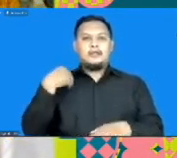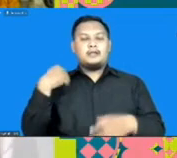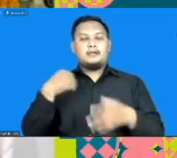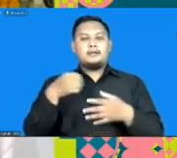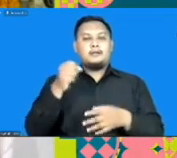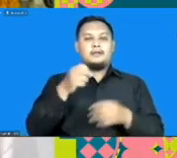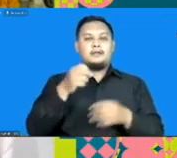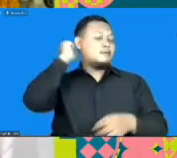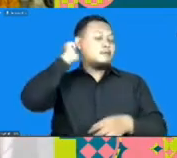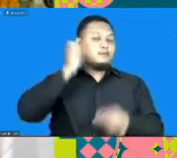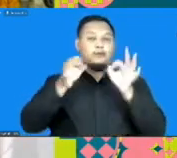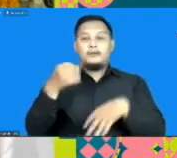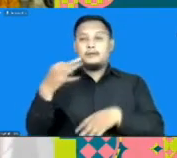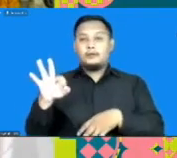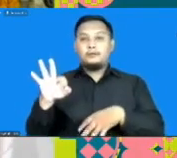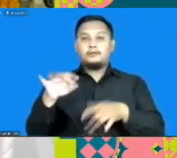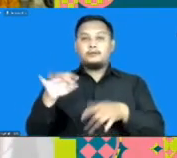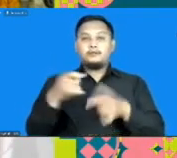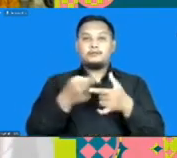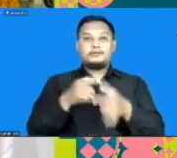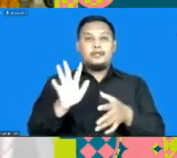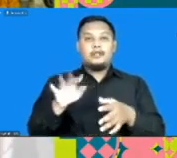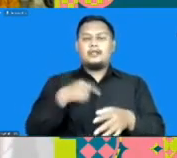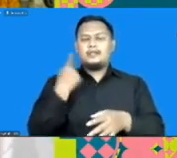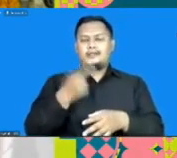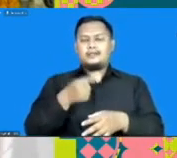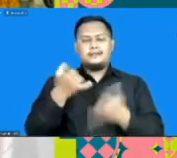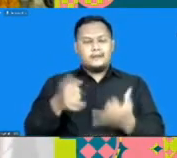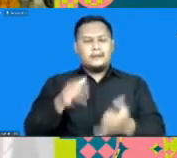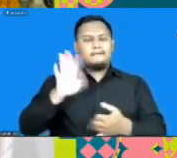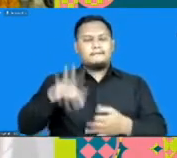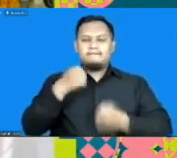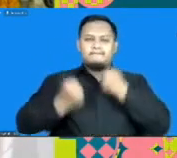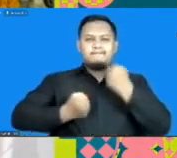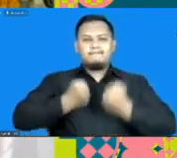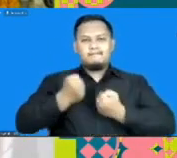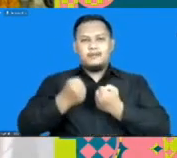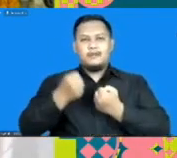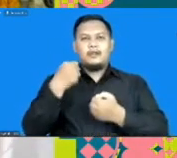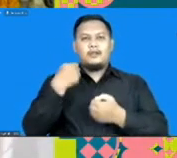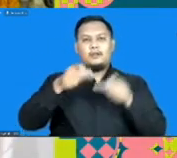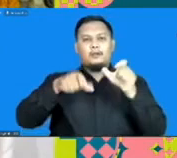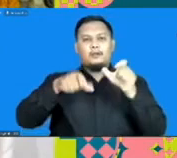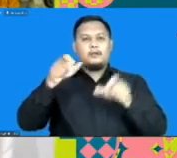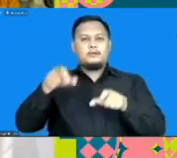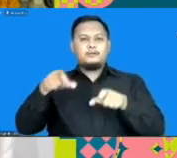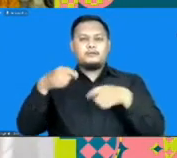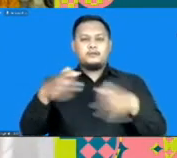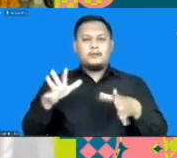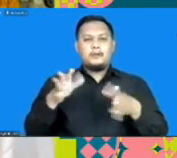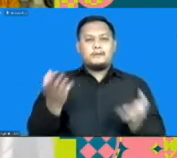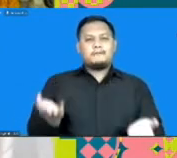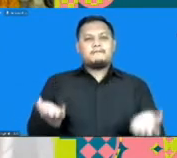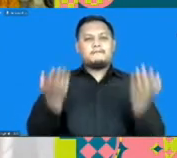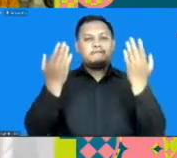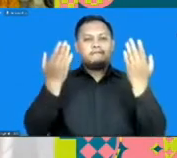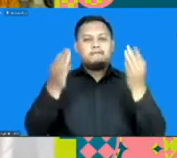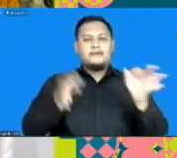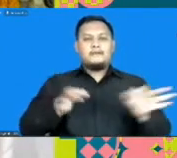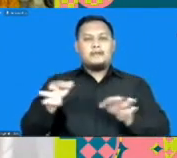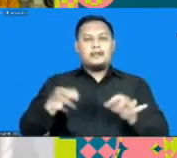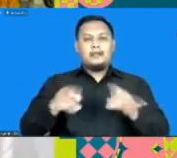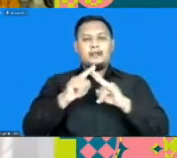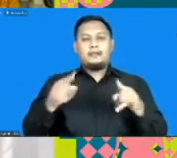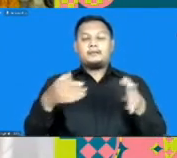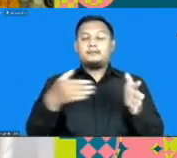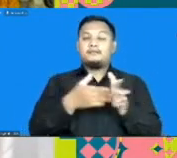also to actually becoming people who are setting the infrastructure and so on and so forth. Okay. But the challenge is always to hit the balance, right? Yes.